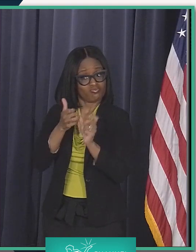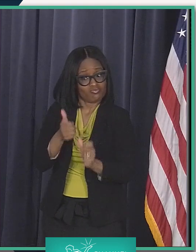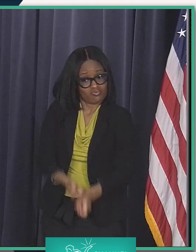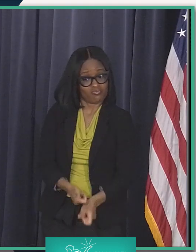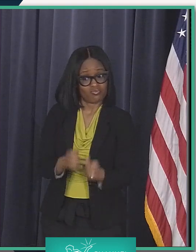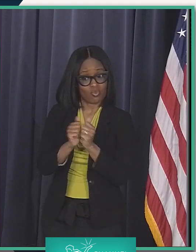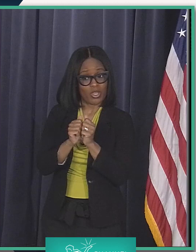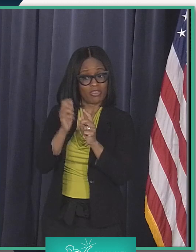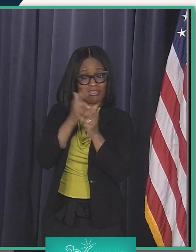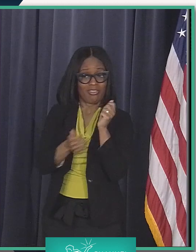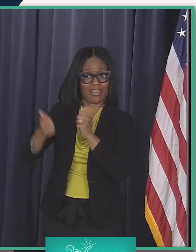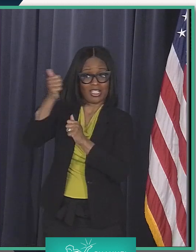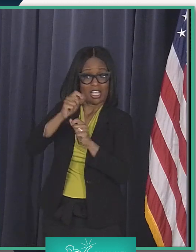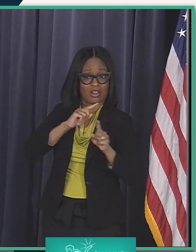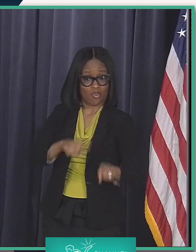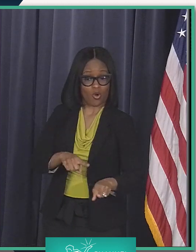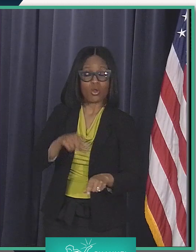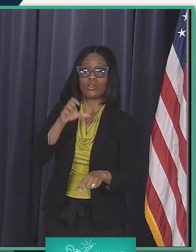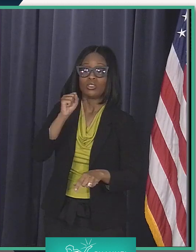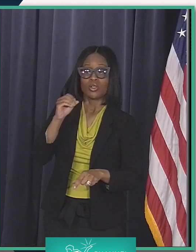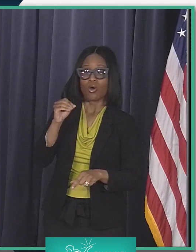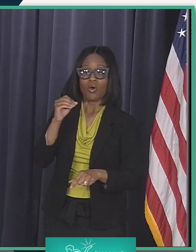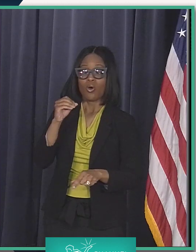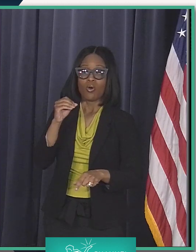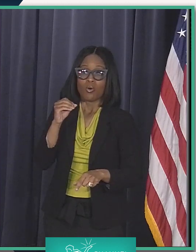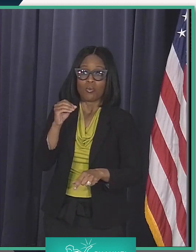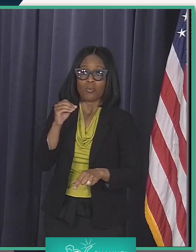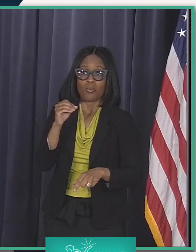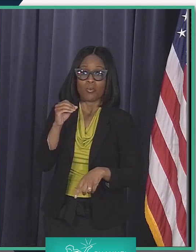And so, but as far as